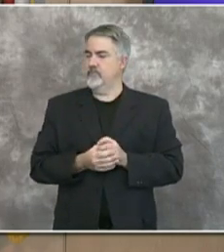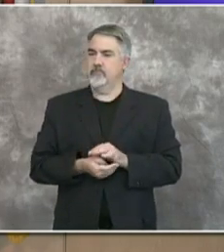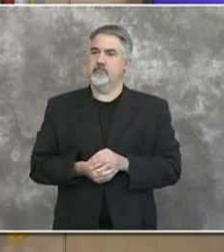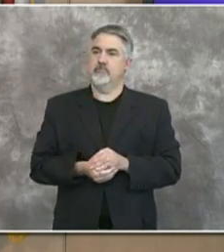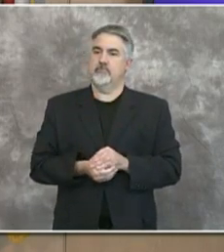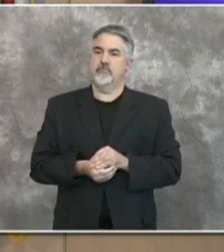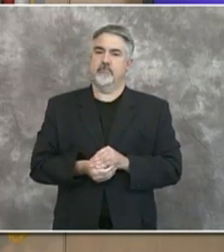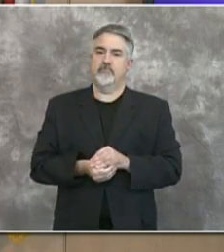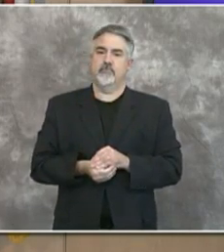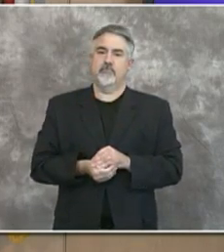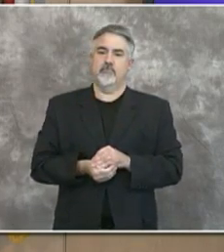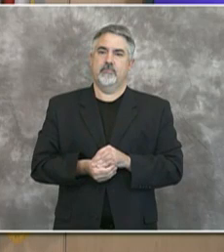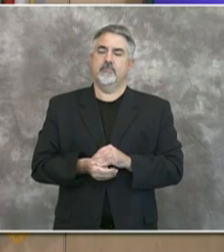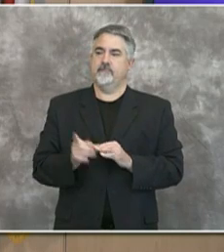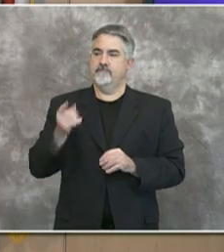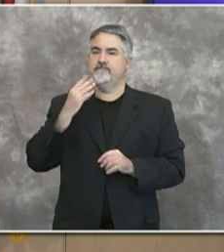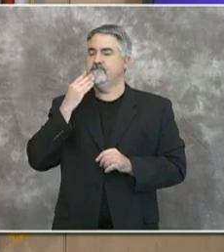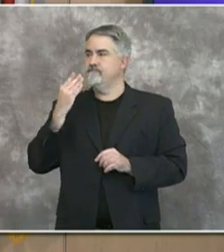Thank you, sir.